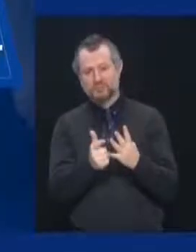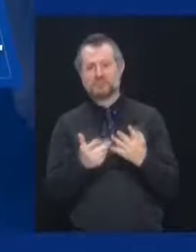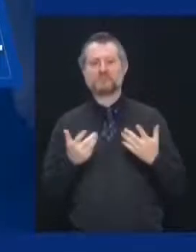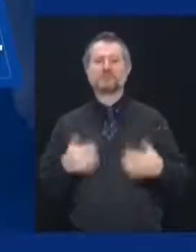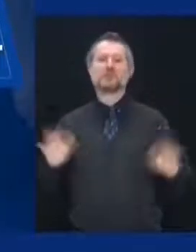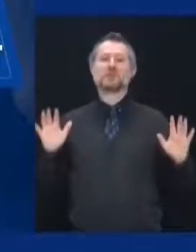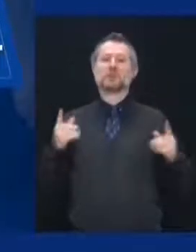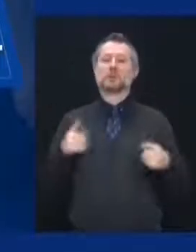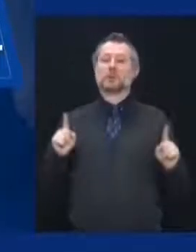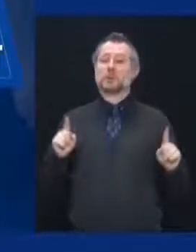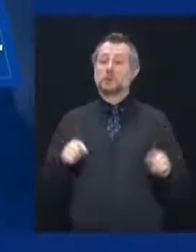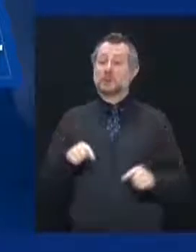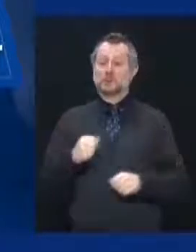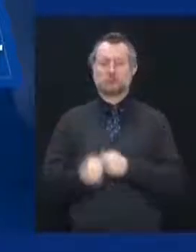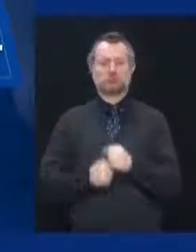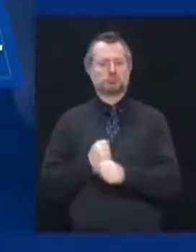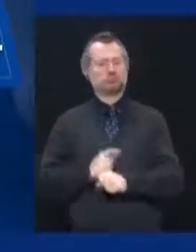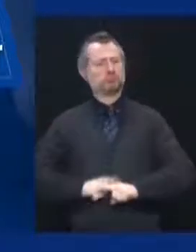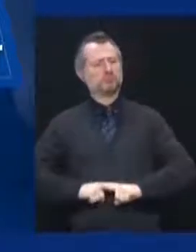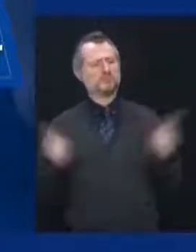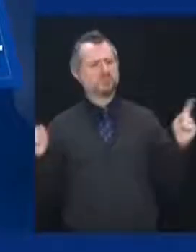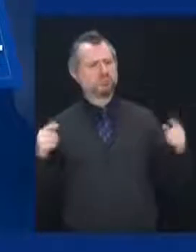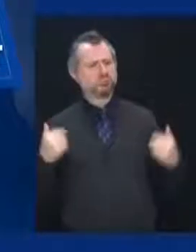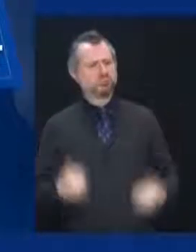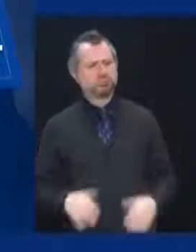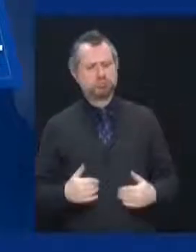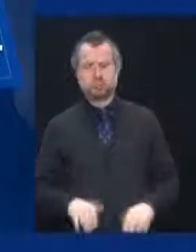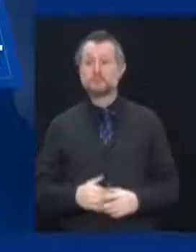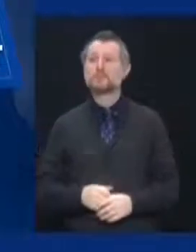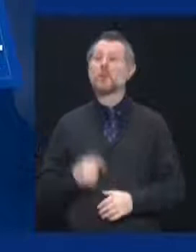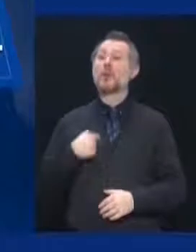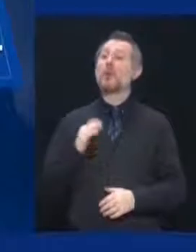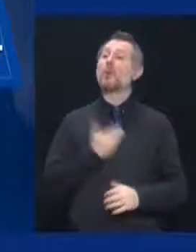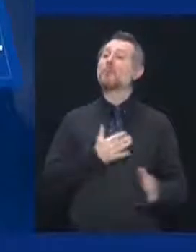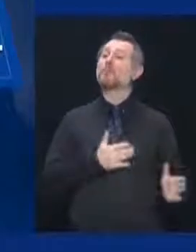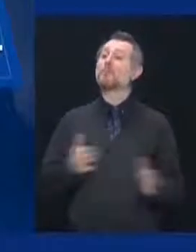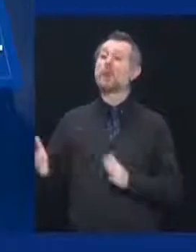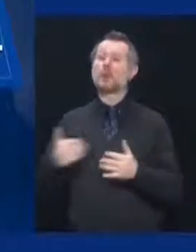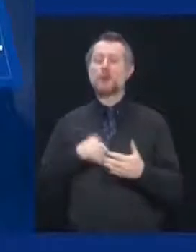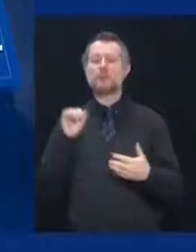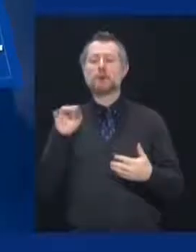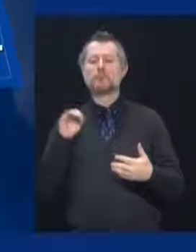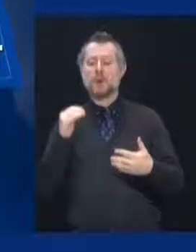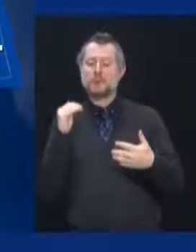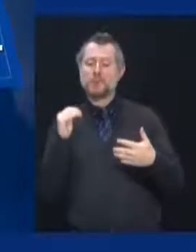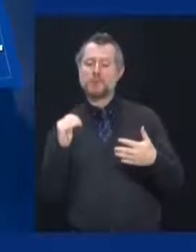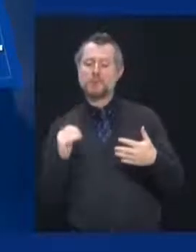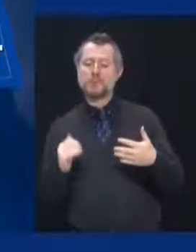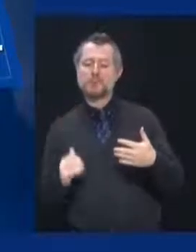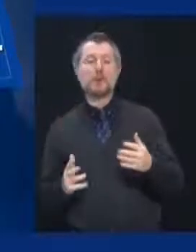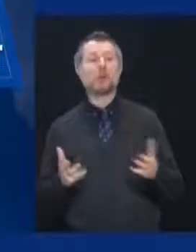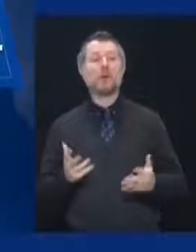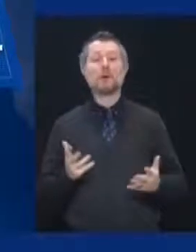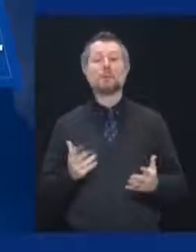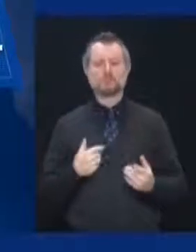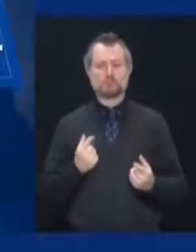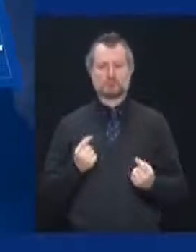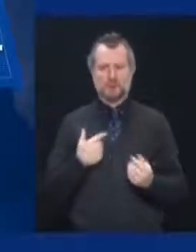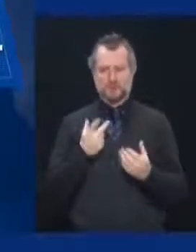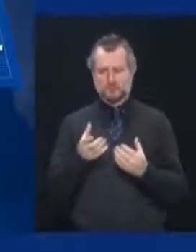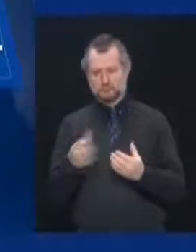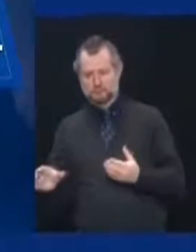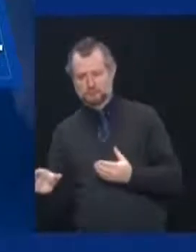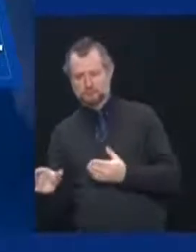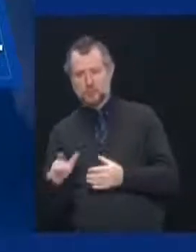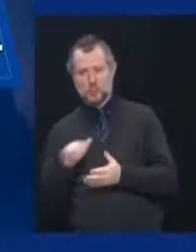year. And you look at the plans that we've laid out, it was twofold. Number one, New York is